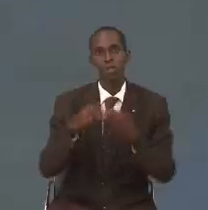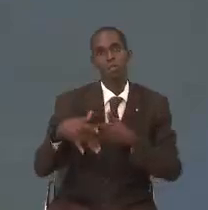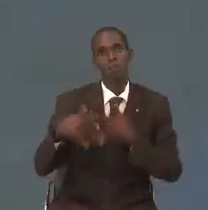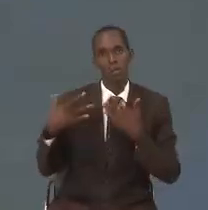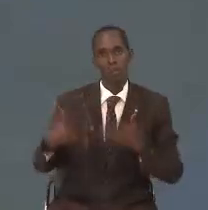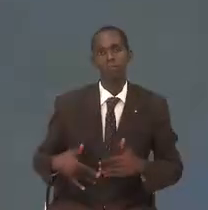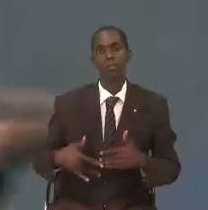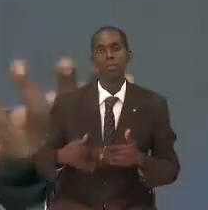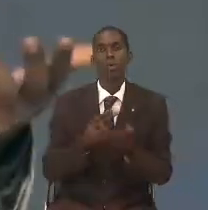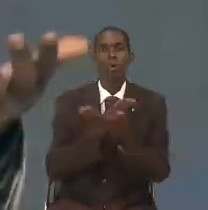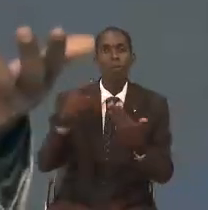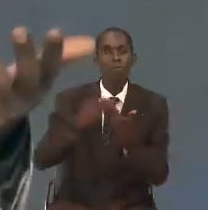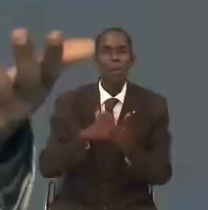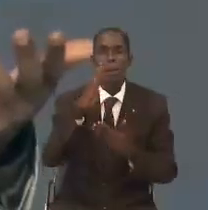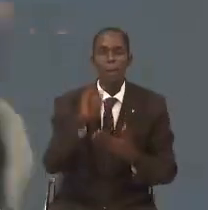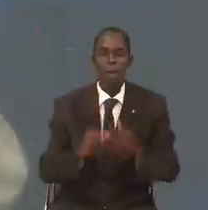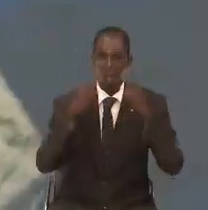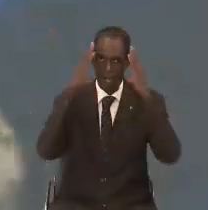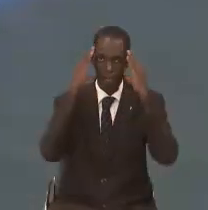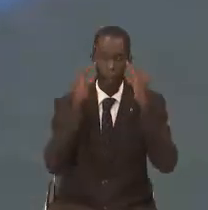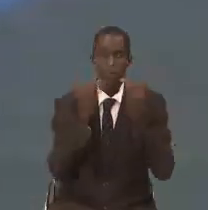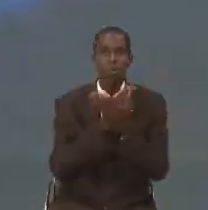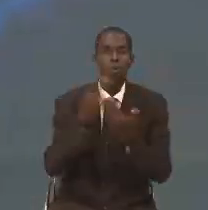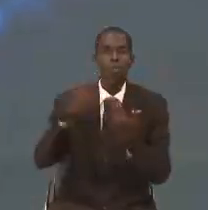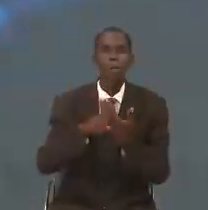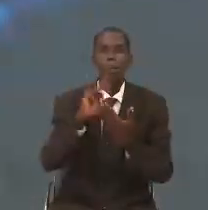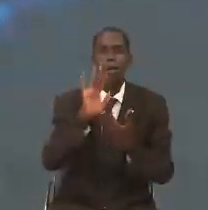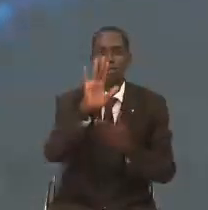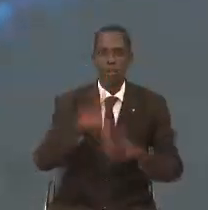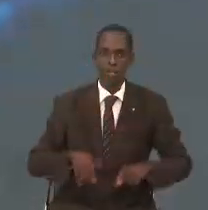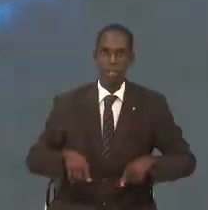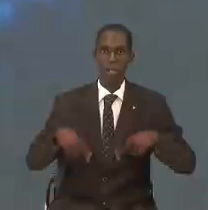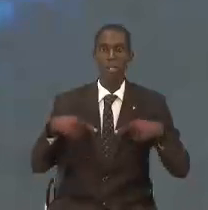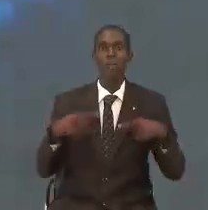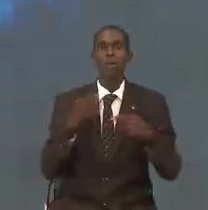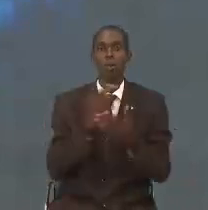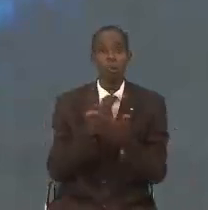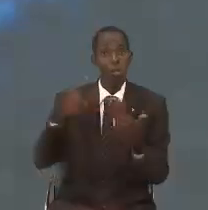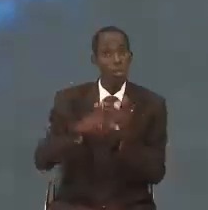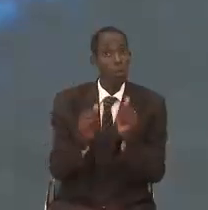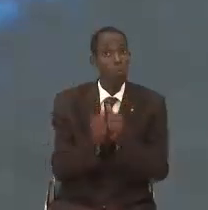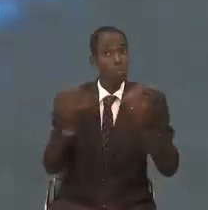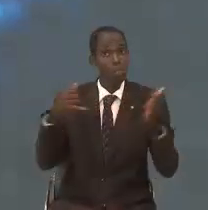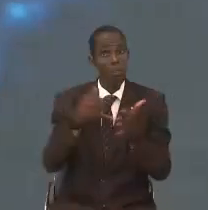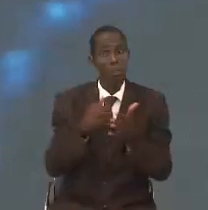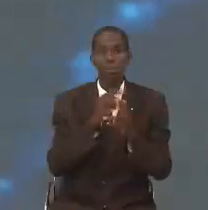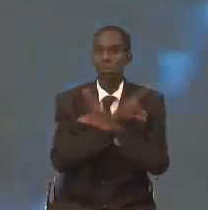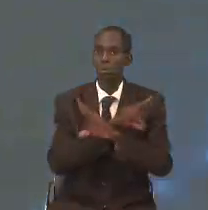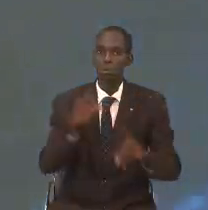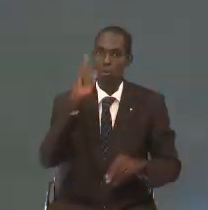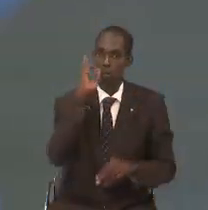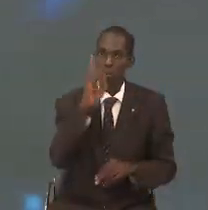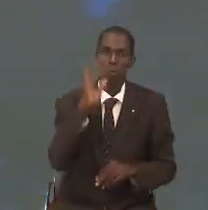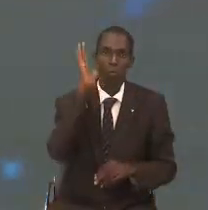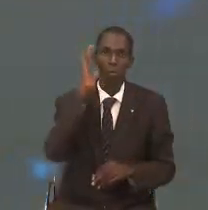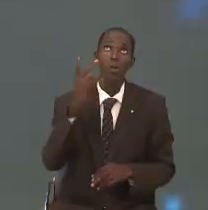by experience. Holiness in the life you live. And holiness without which no man shall see